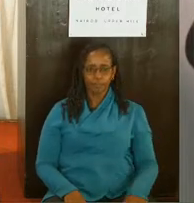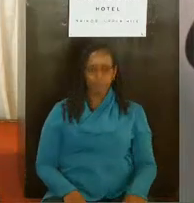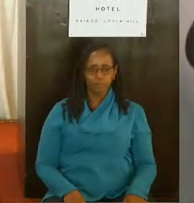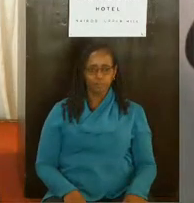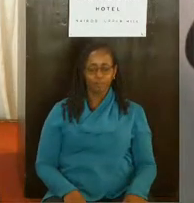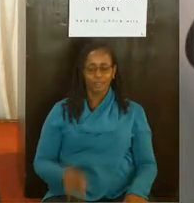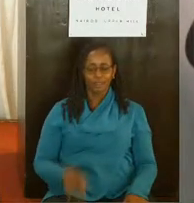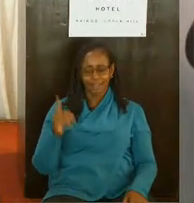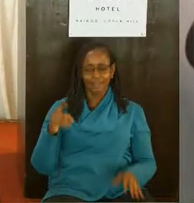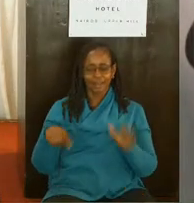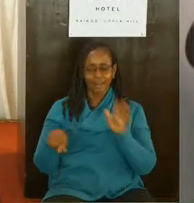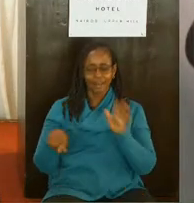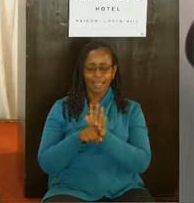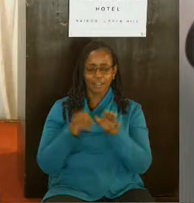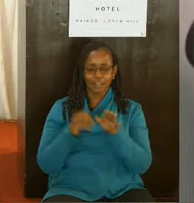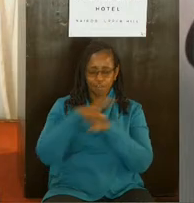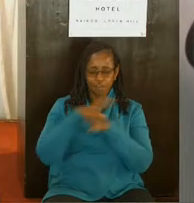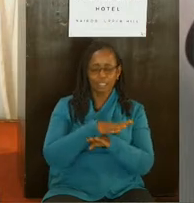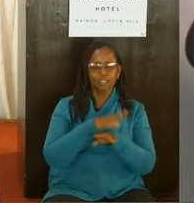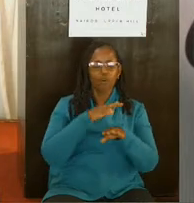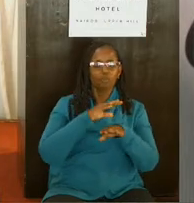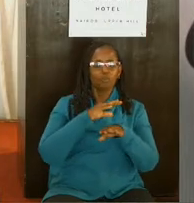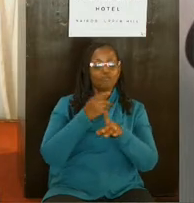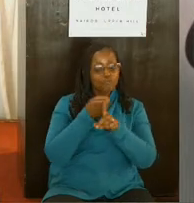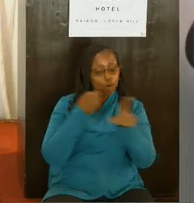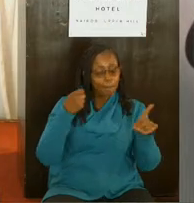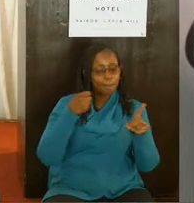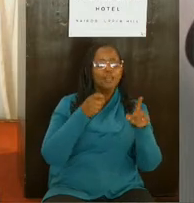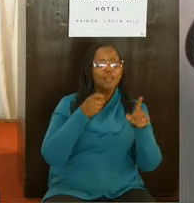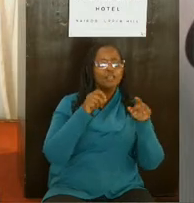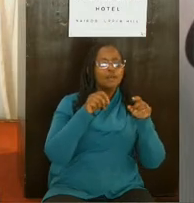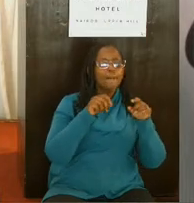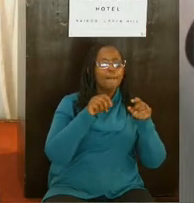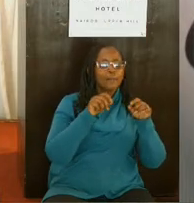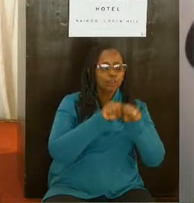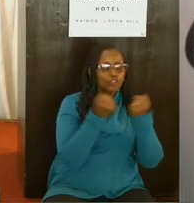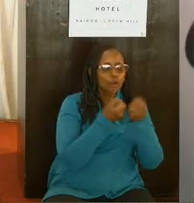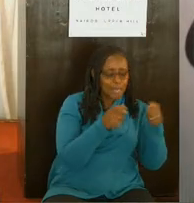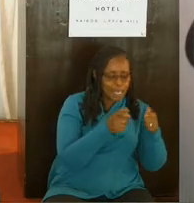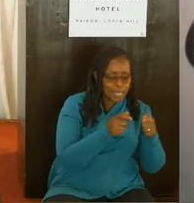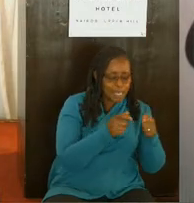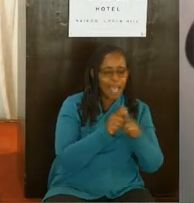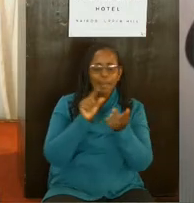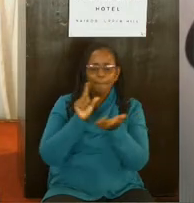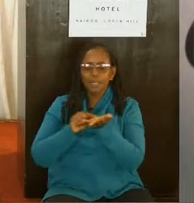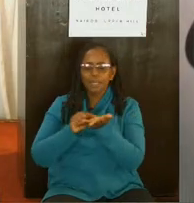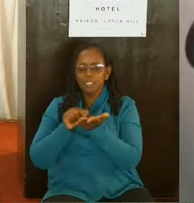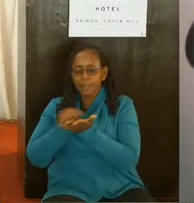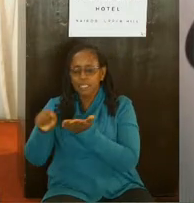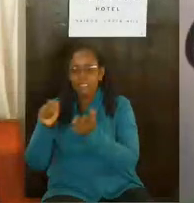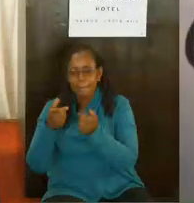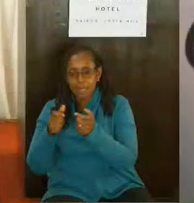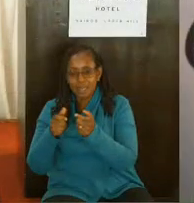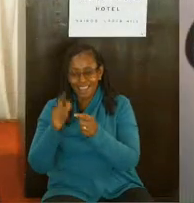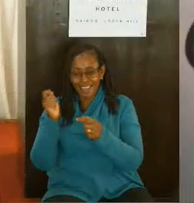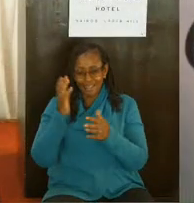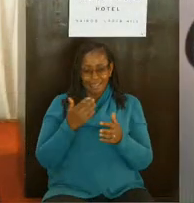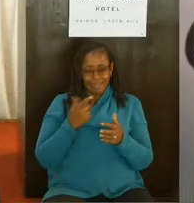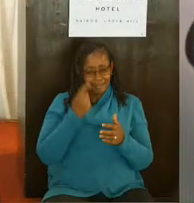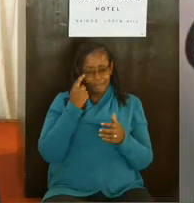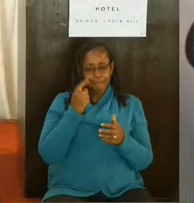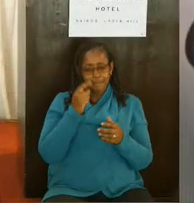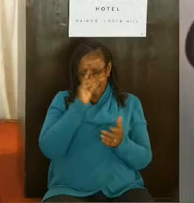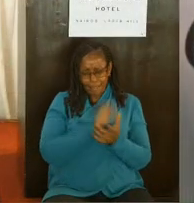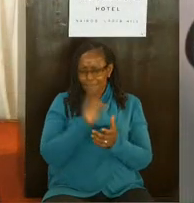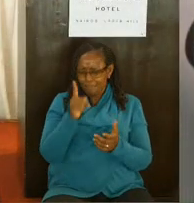negative of the print and the social media uh that is what Kenyans believe that is contributing to erosion of